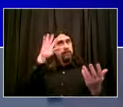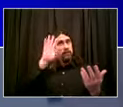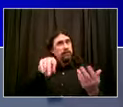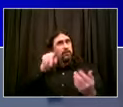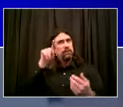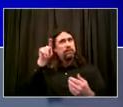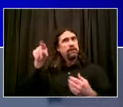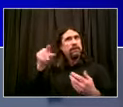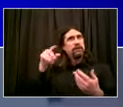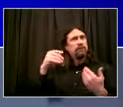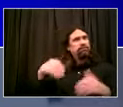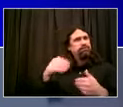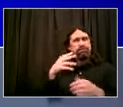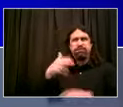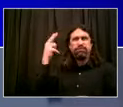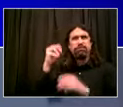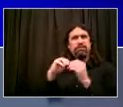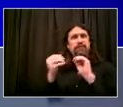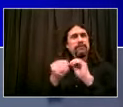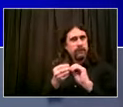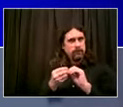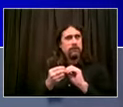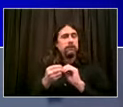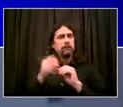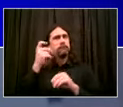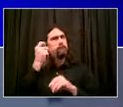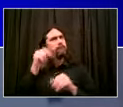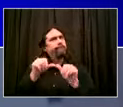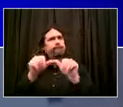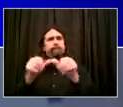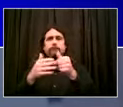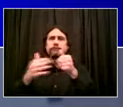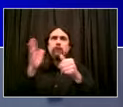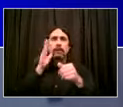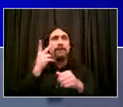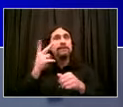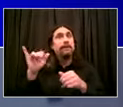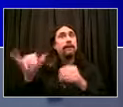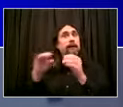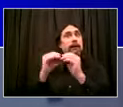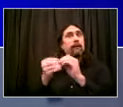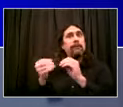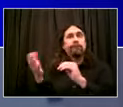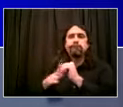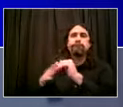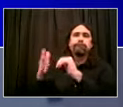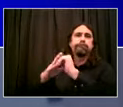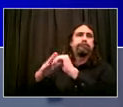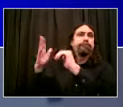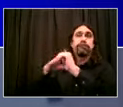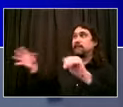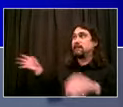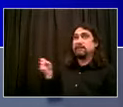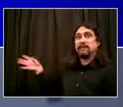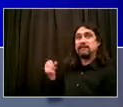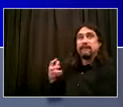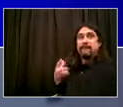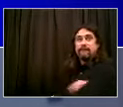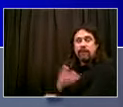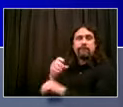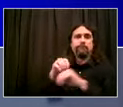we need the pharmaceutical companies to step up. We need to see a lot more from them. We need to see the federal government give us direct